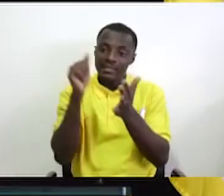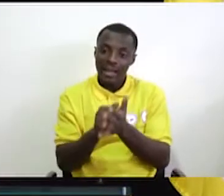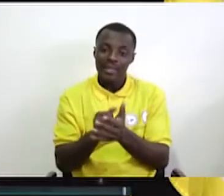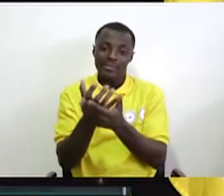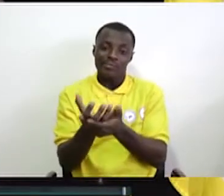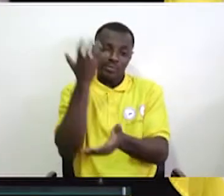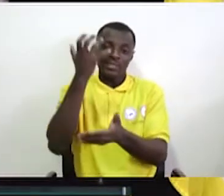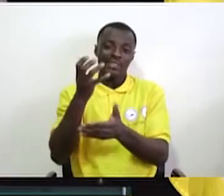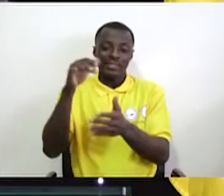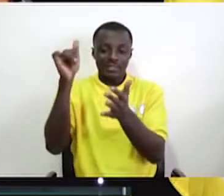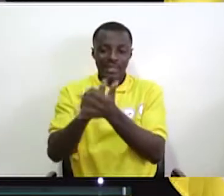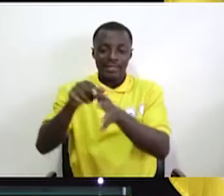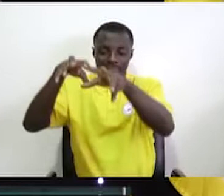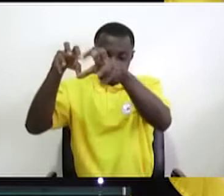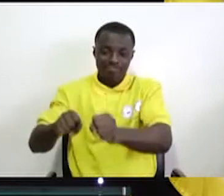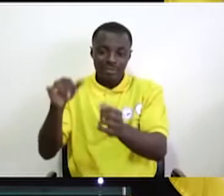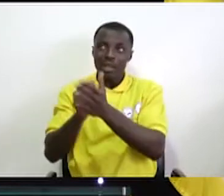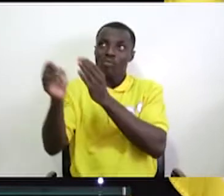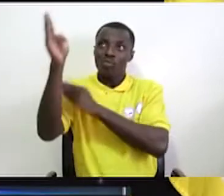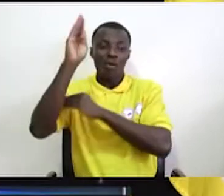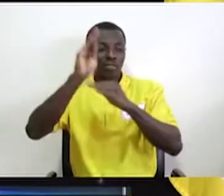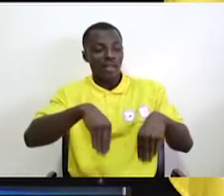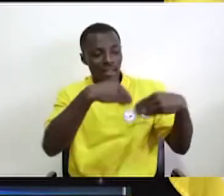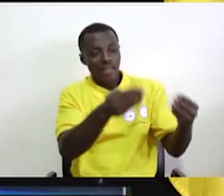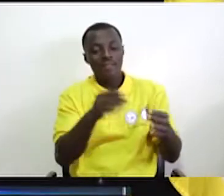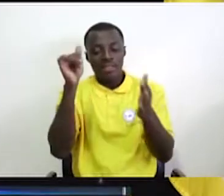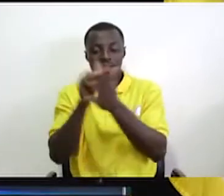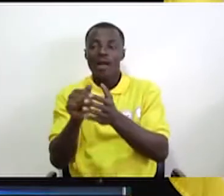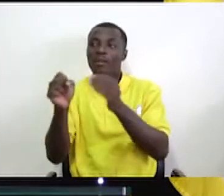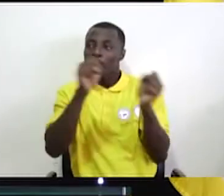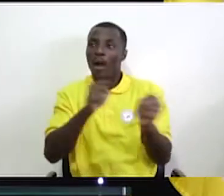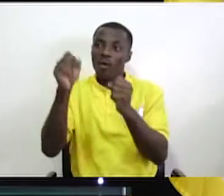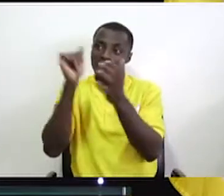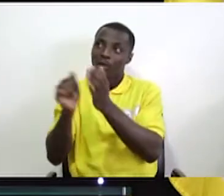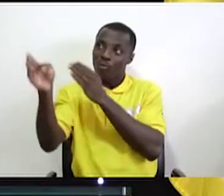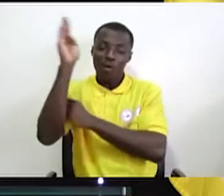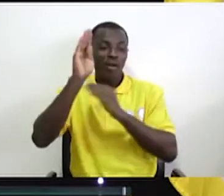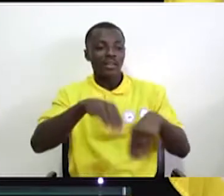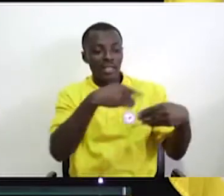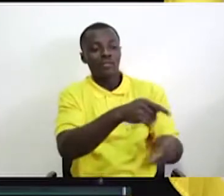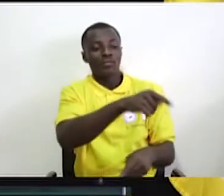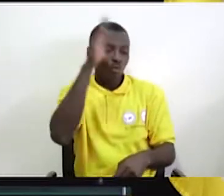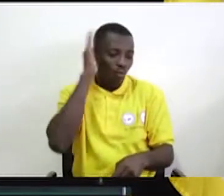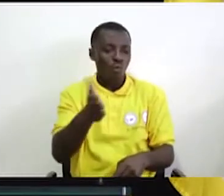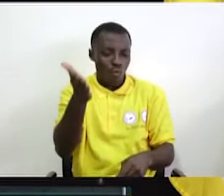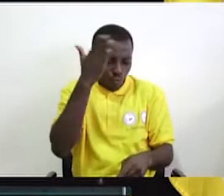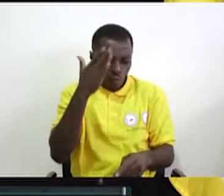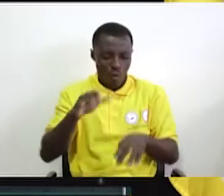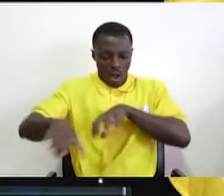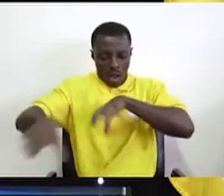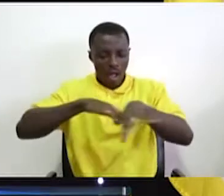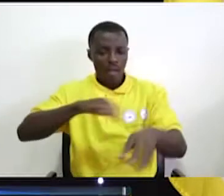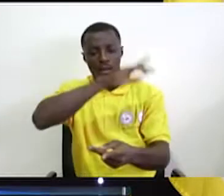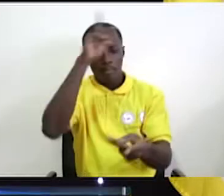you, the incomparably great power that is available for us who believe.